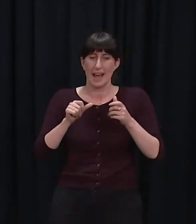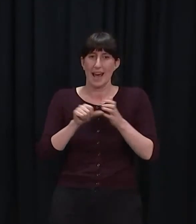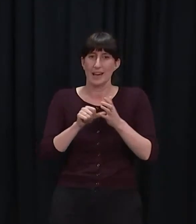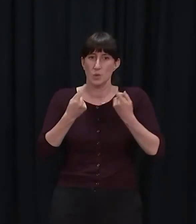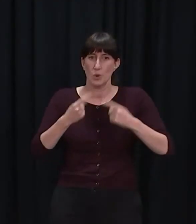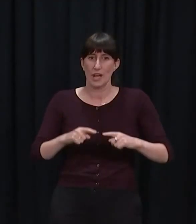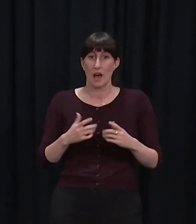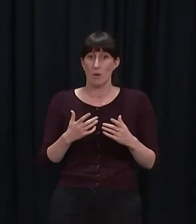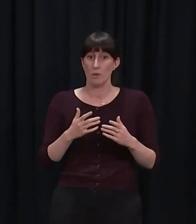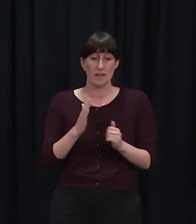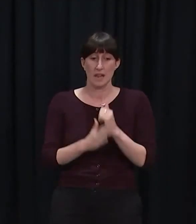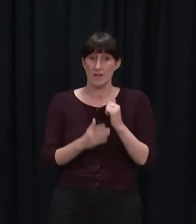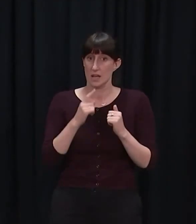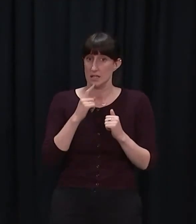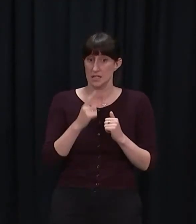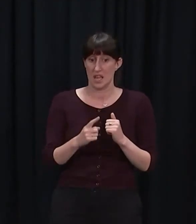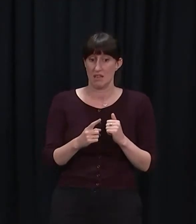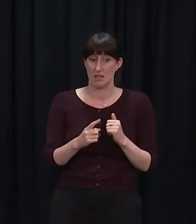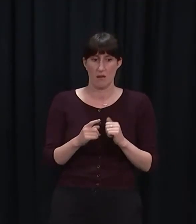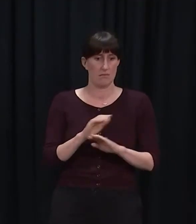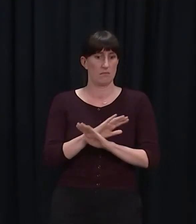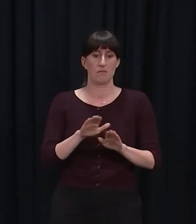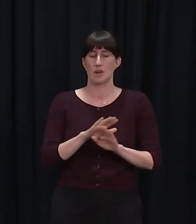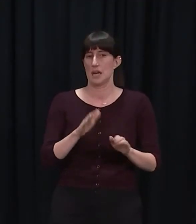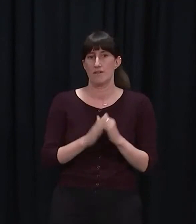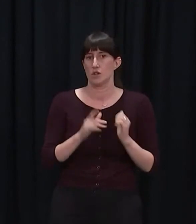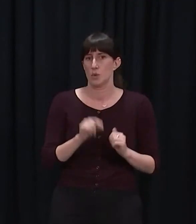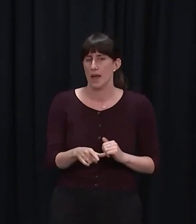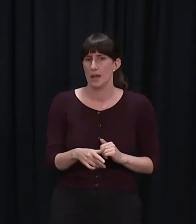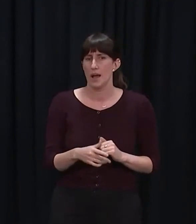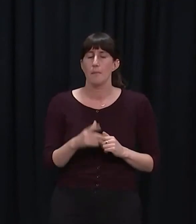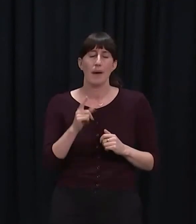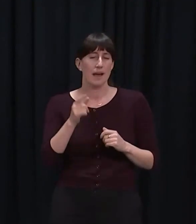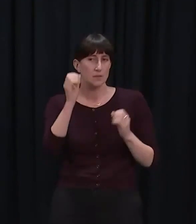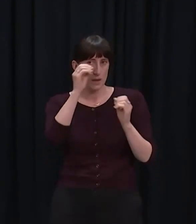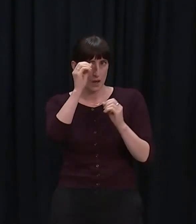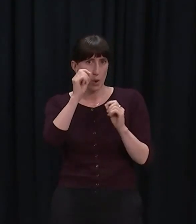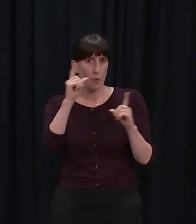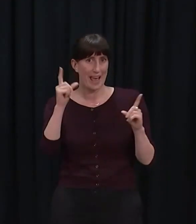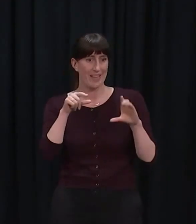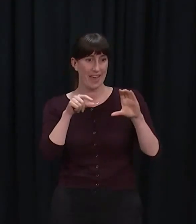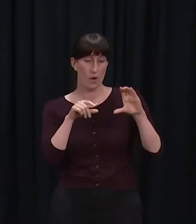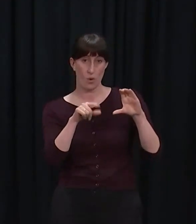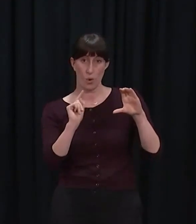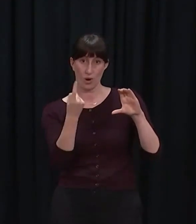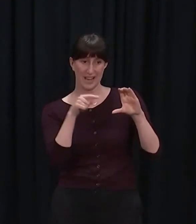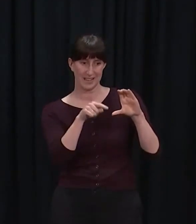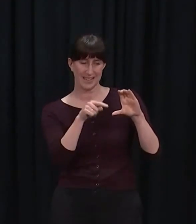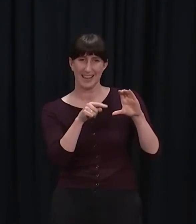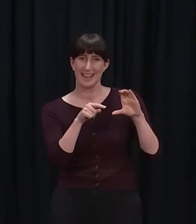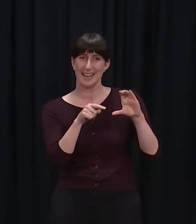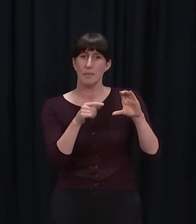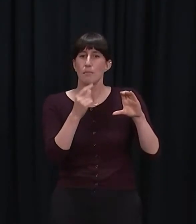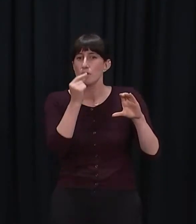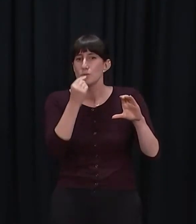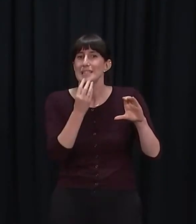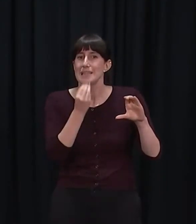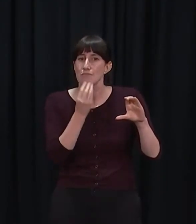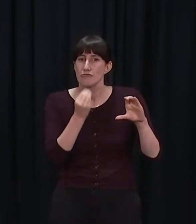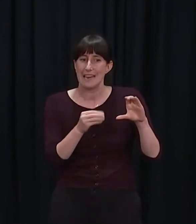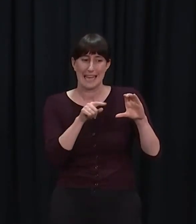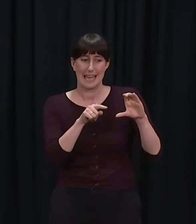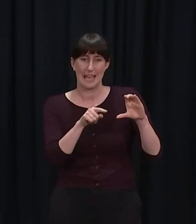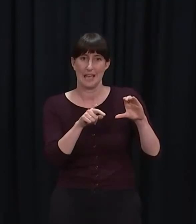ruled it out. We've also got to bear in mind that that boundary isn't a permanent boundary. How long it's in place for, we don't yet